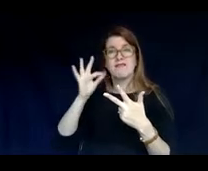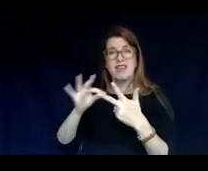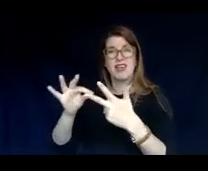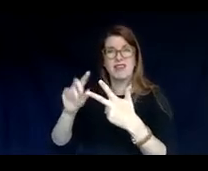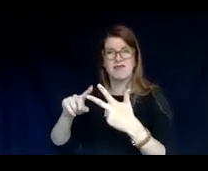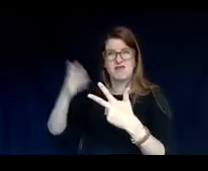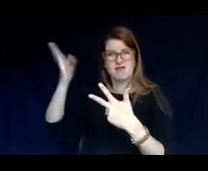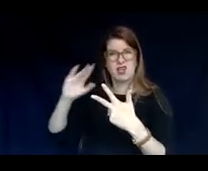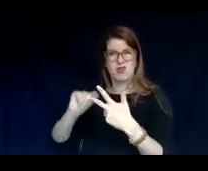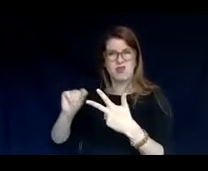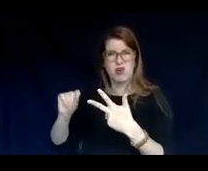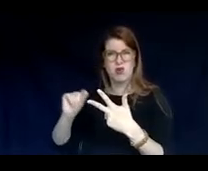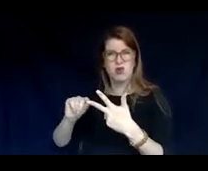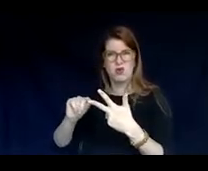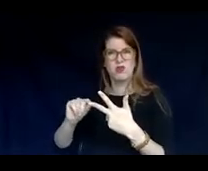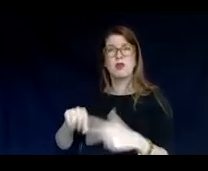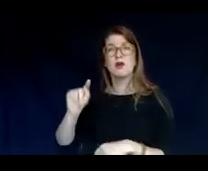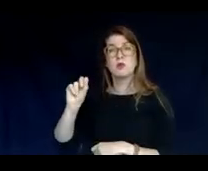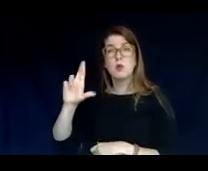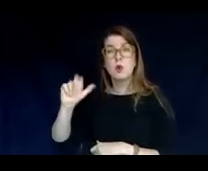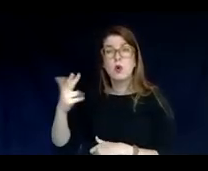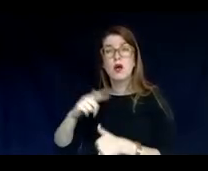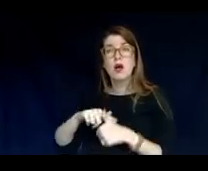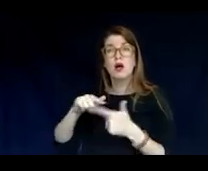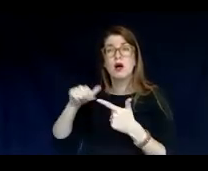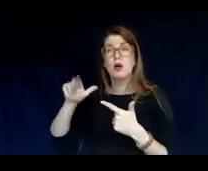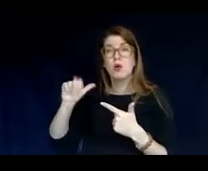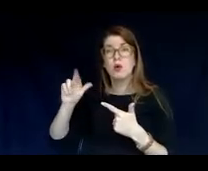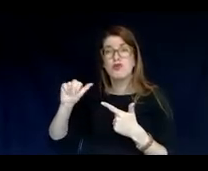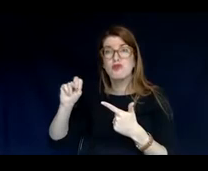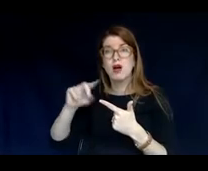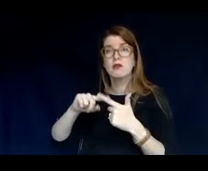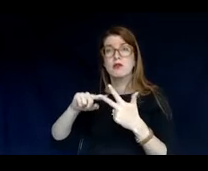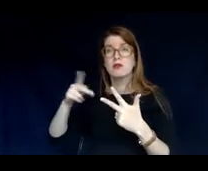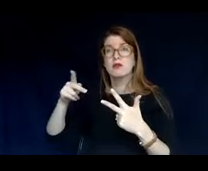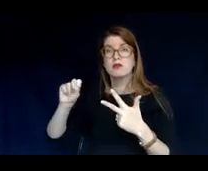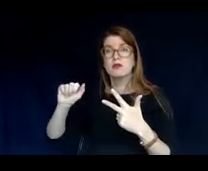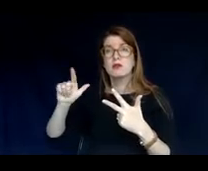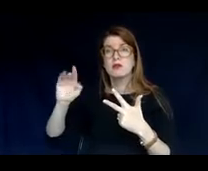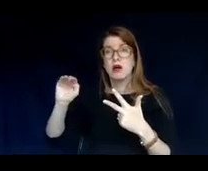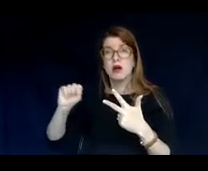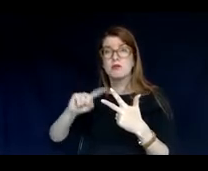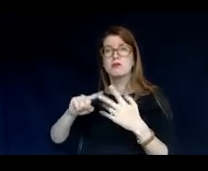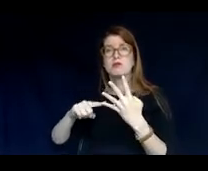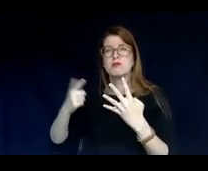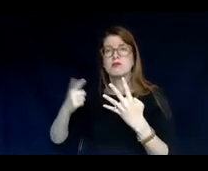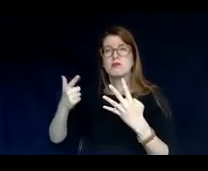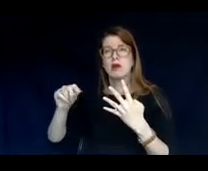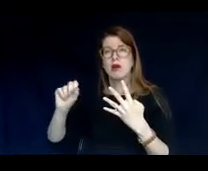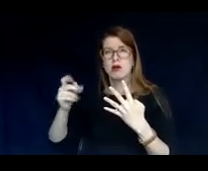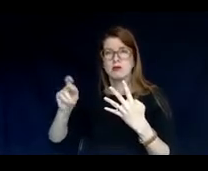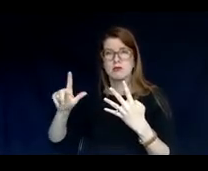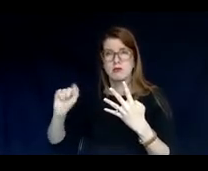of. That would include four, right? The Torah, the Quran, the Psalms, and the Gospels. Now, growing up in elementary and middle